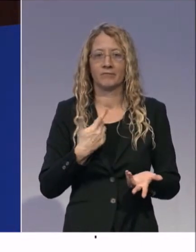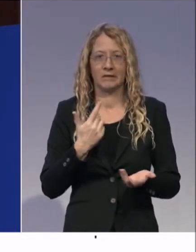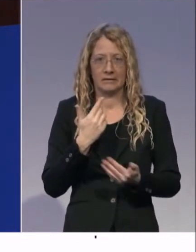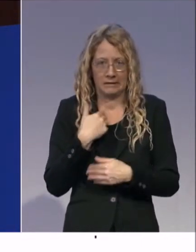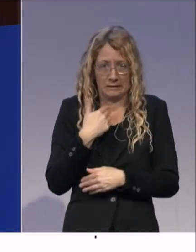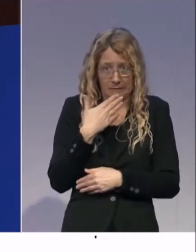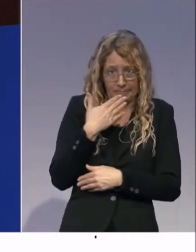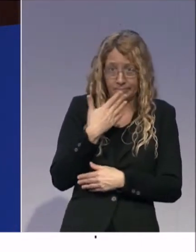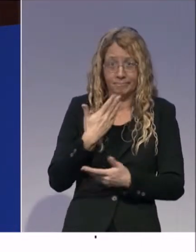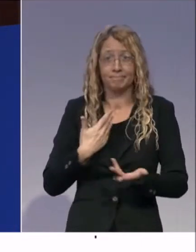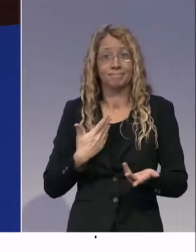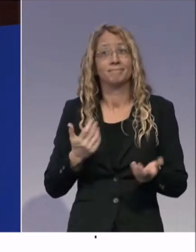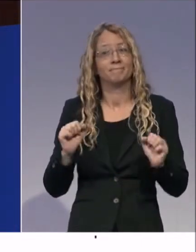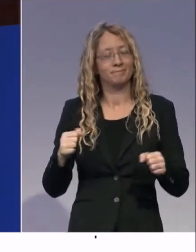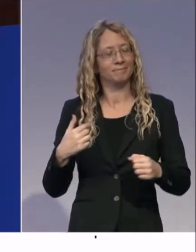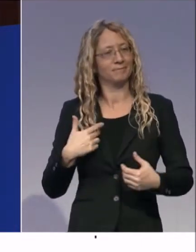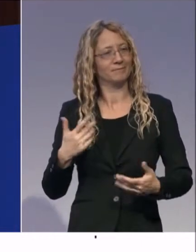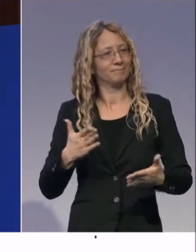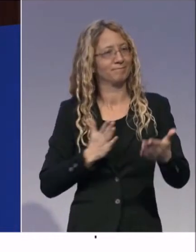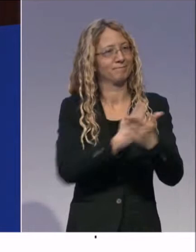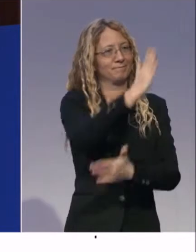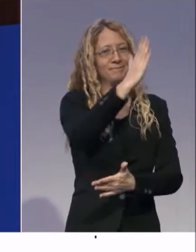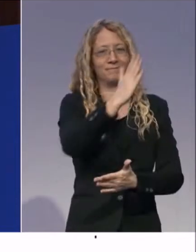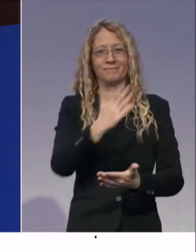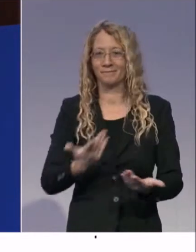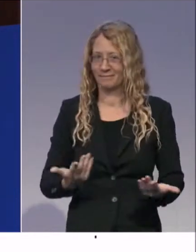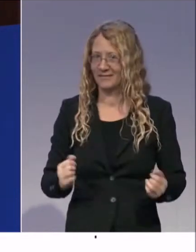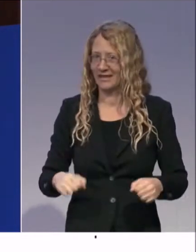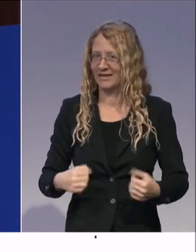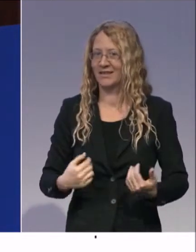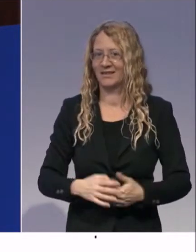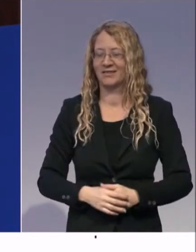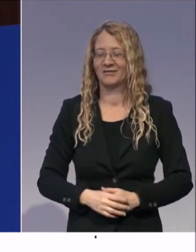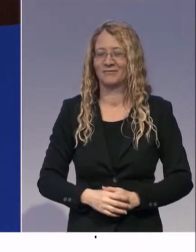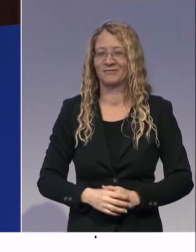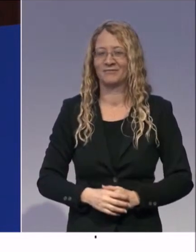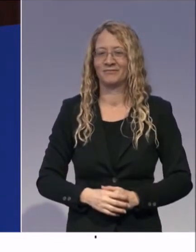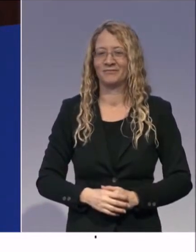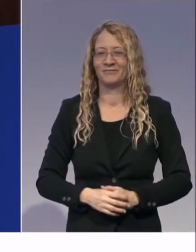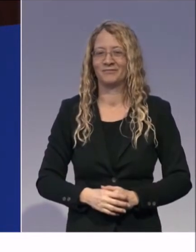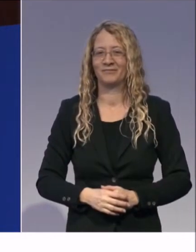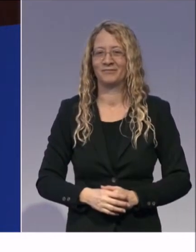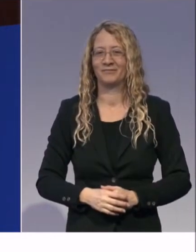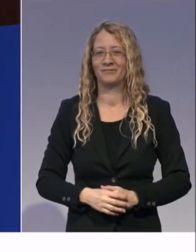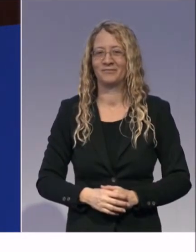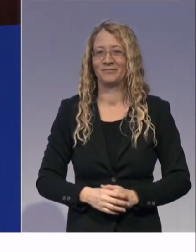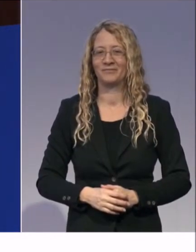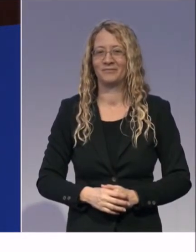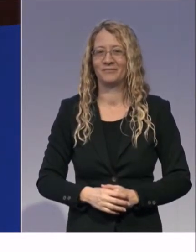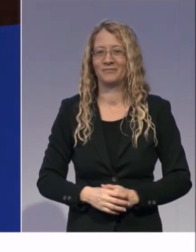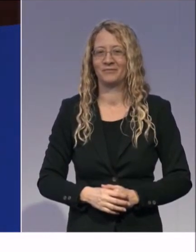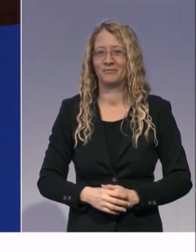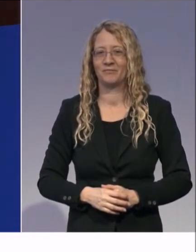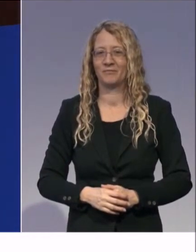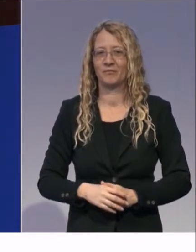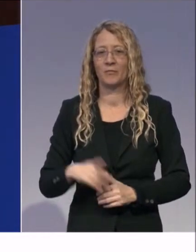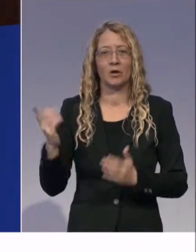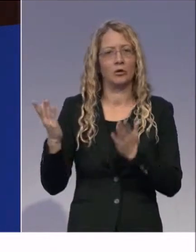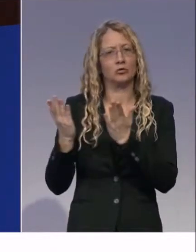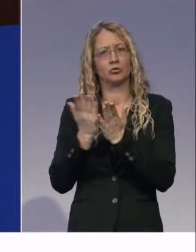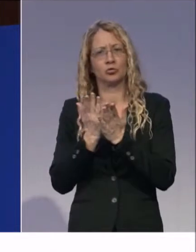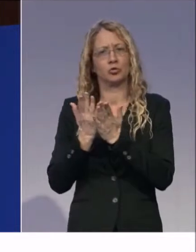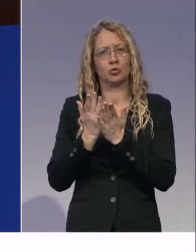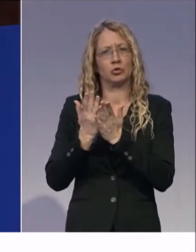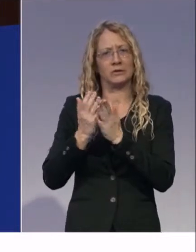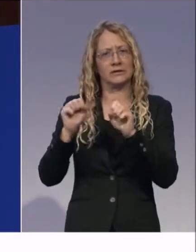the system started taking me as an example. You see what we